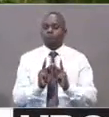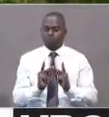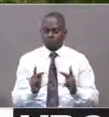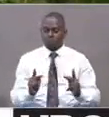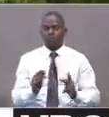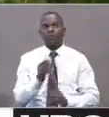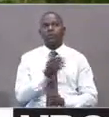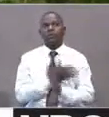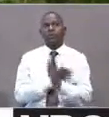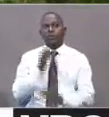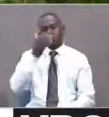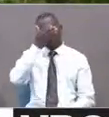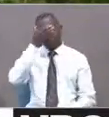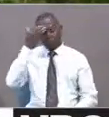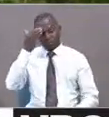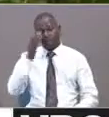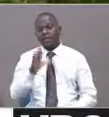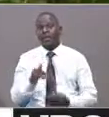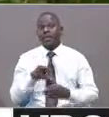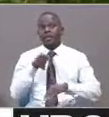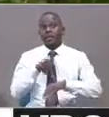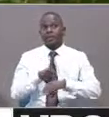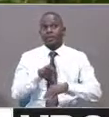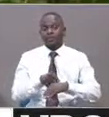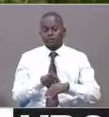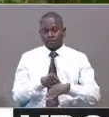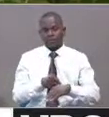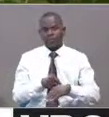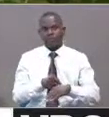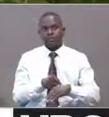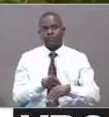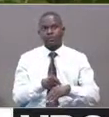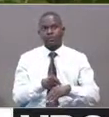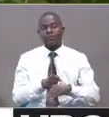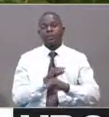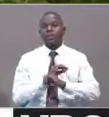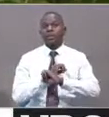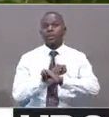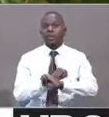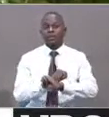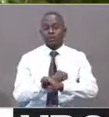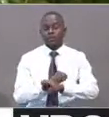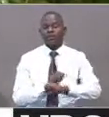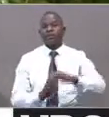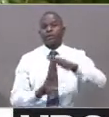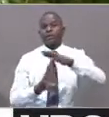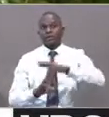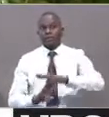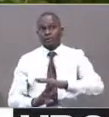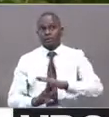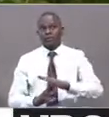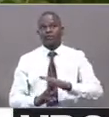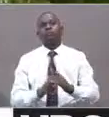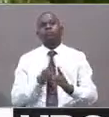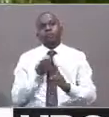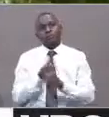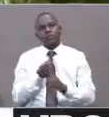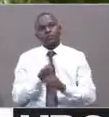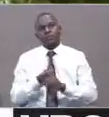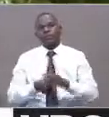Don't forget at any moment that he is our chief employer, as I said. Protect the vulnerable. Fight for the